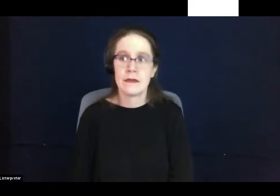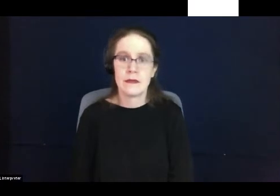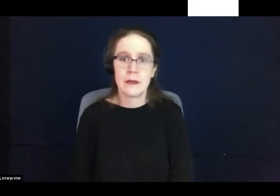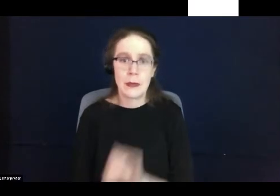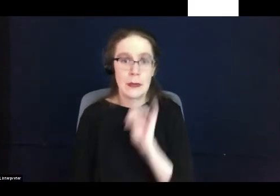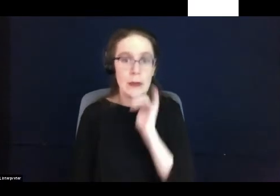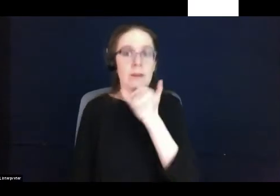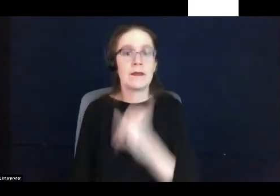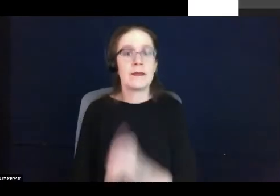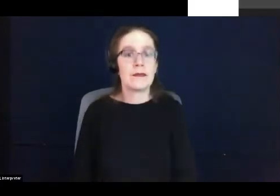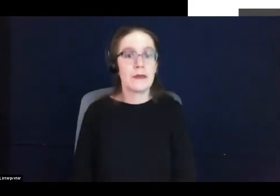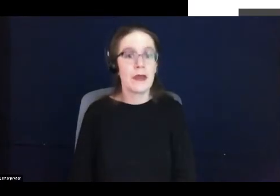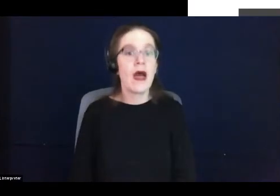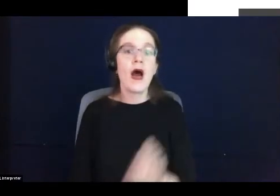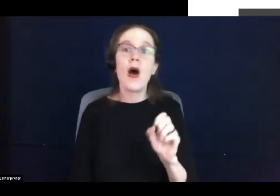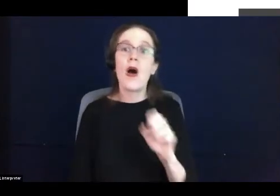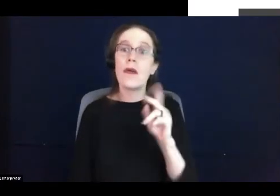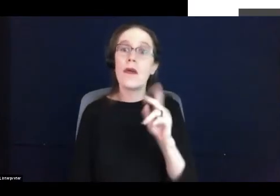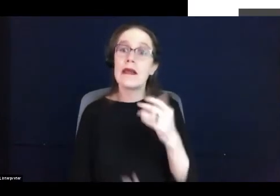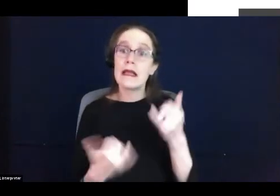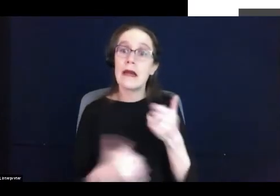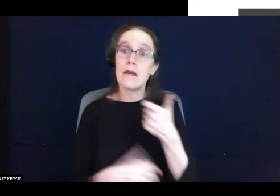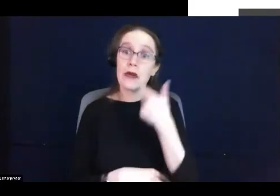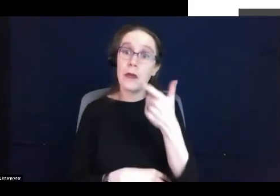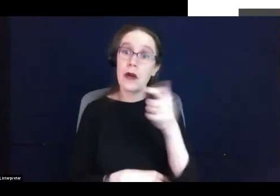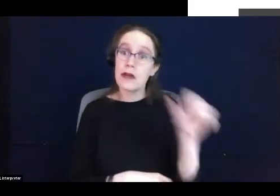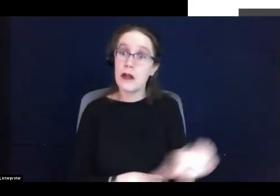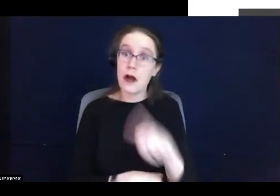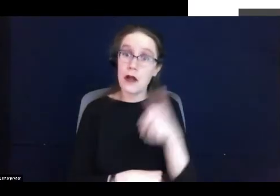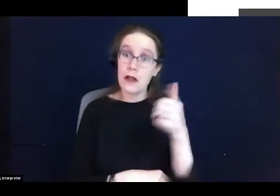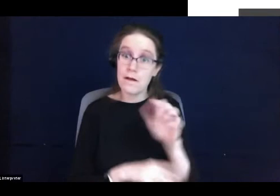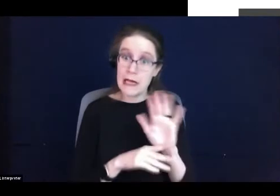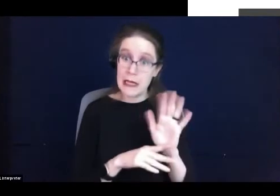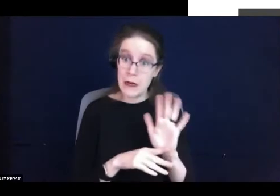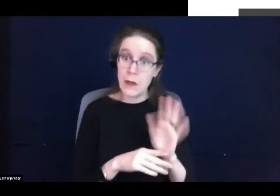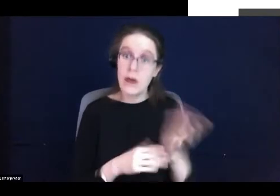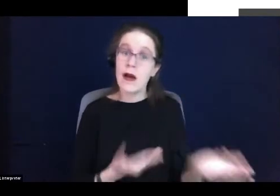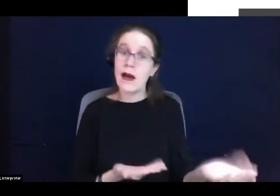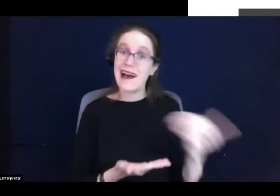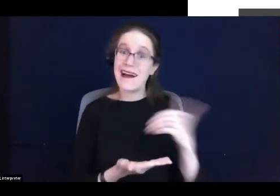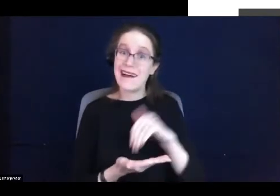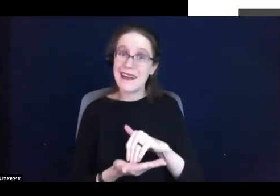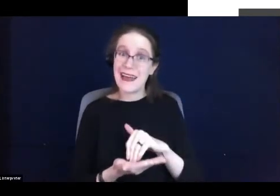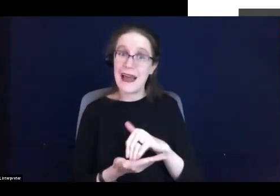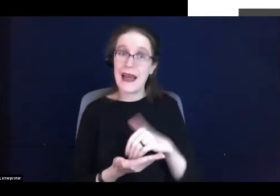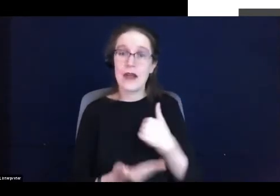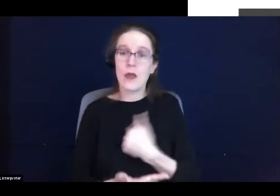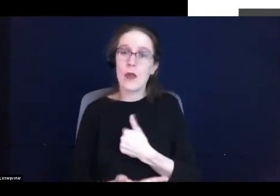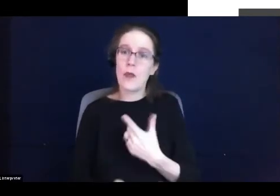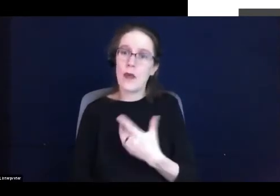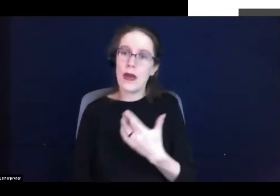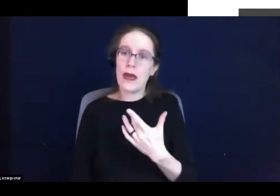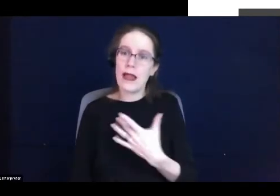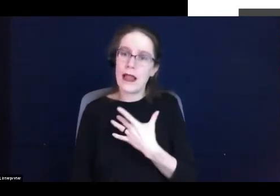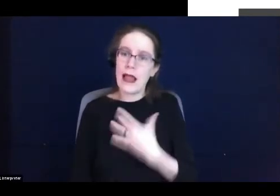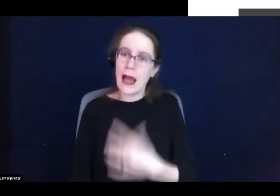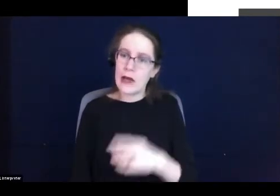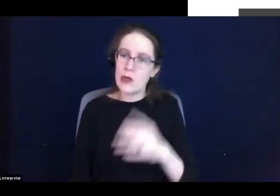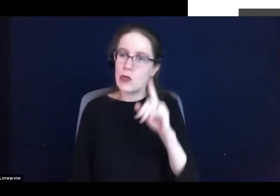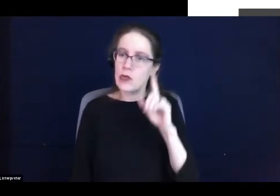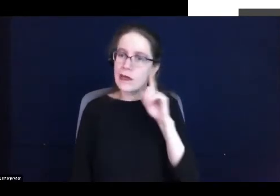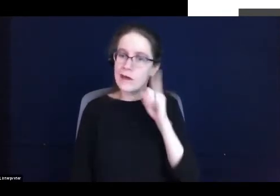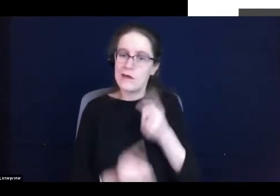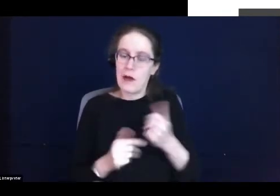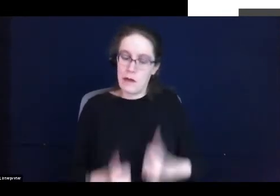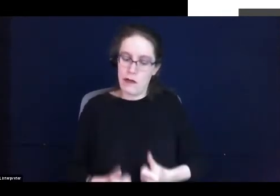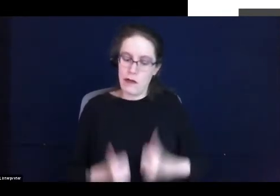So now we're gonna watch another video. And again, we really like to hear straight from survivors what's helpful to them. And